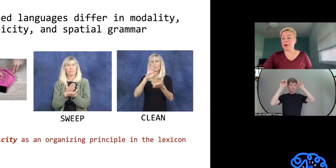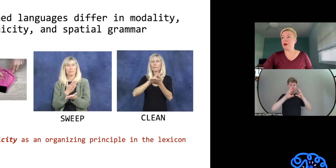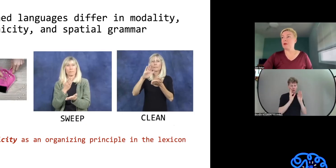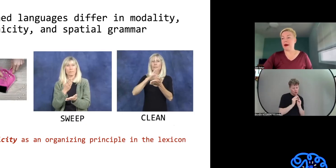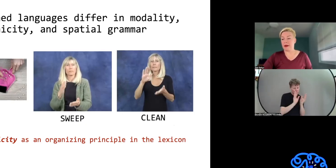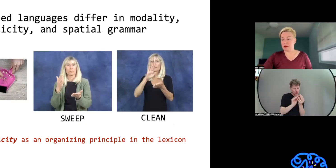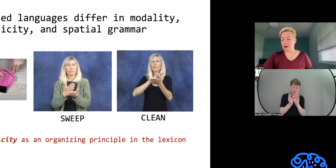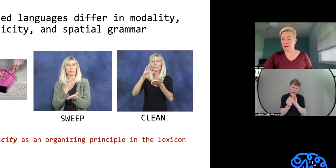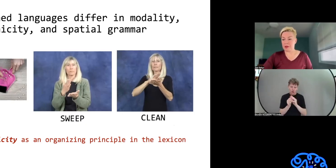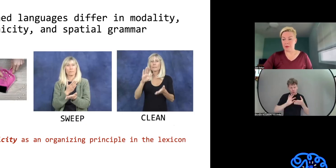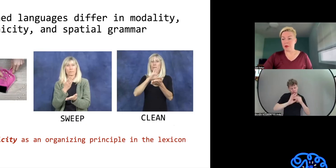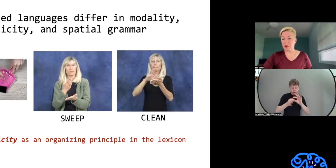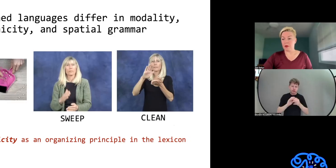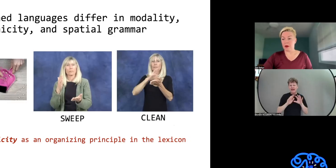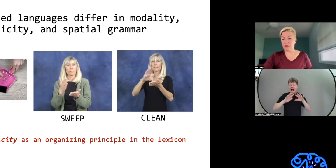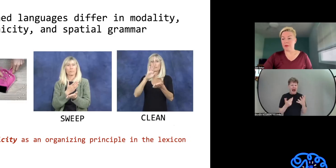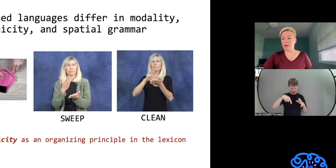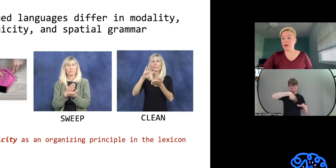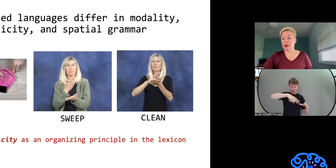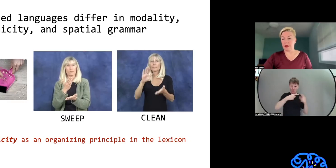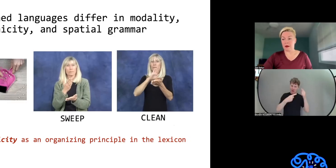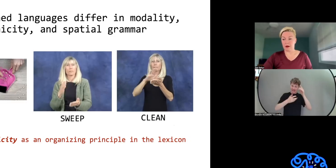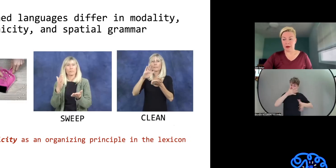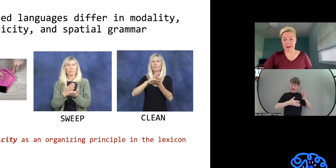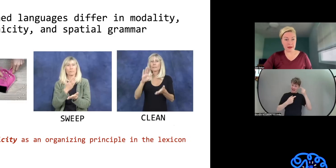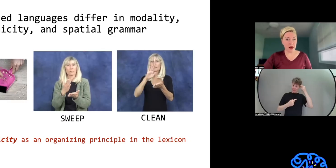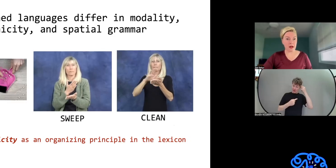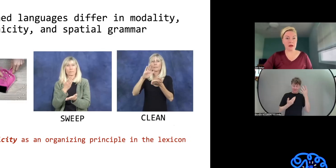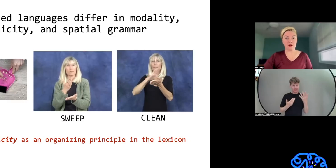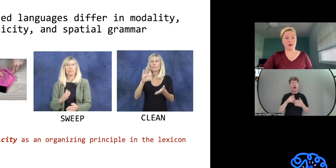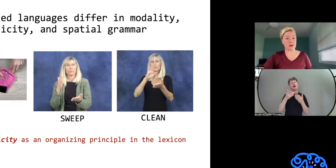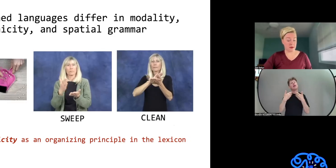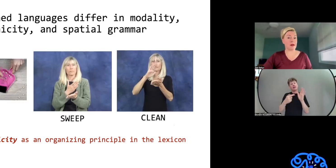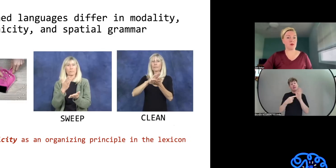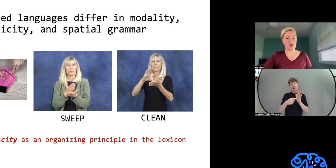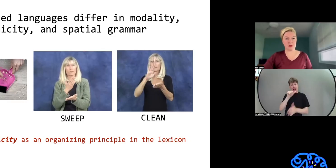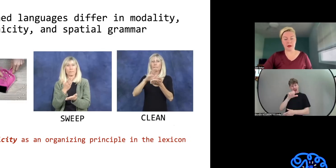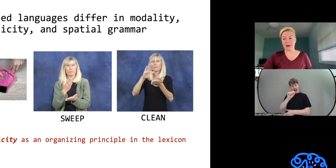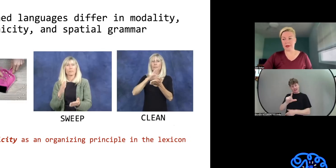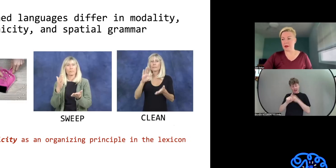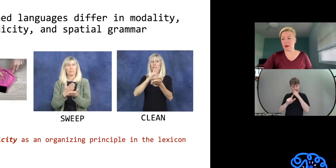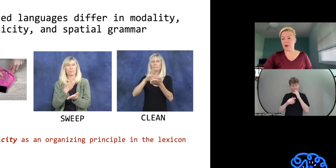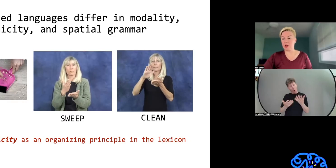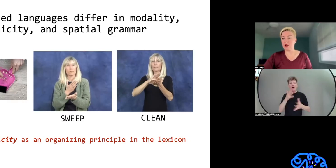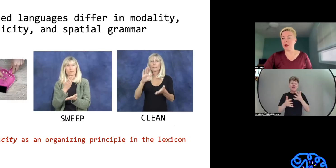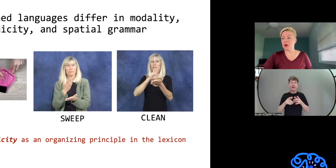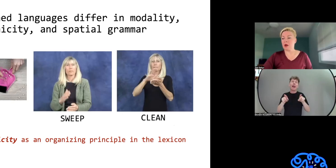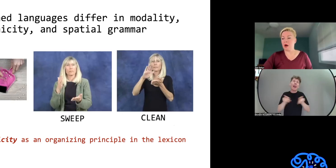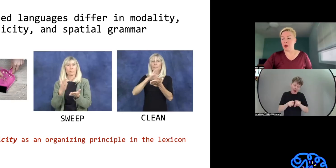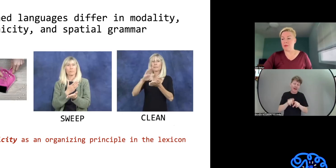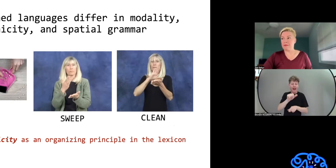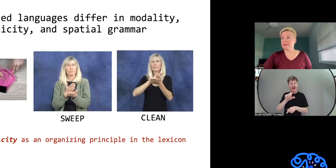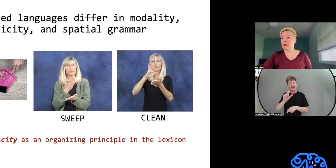We know that, for example, in ASL or in sign languages like American Sign Language,